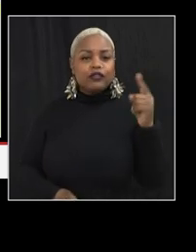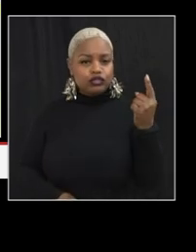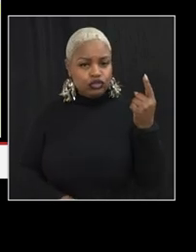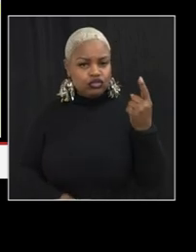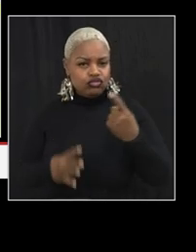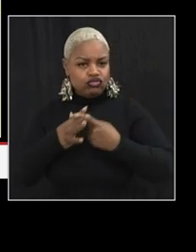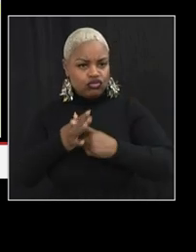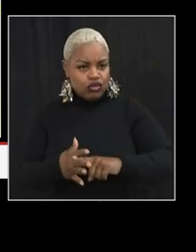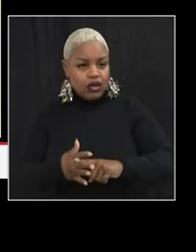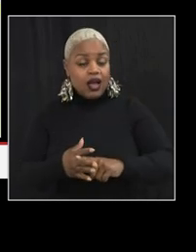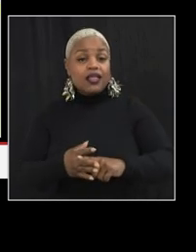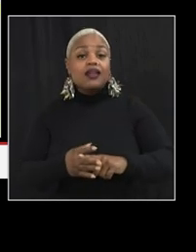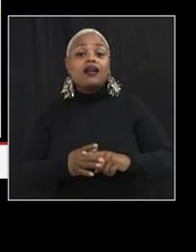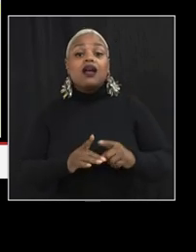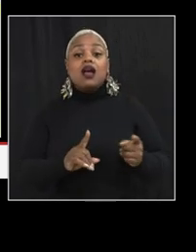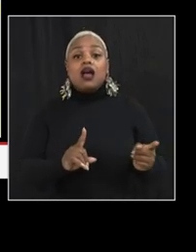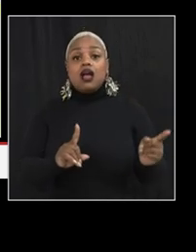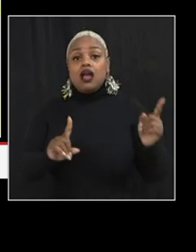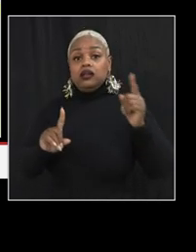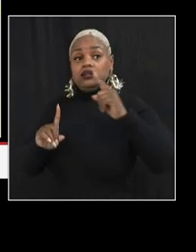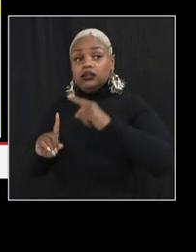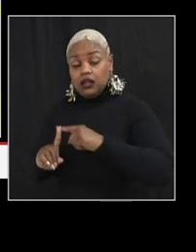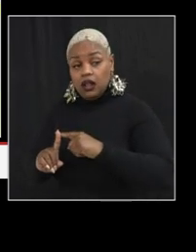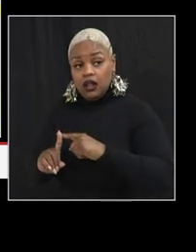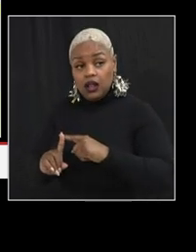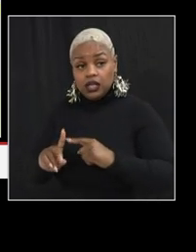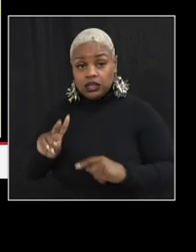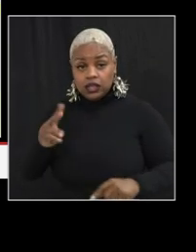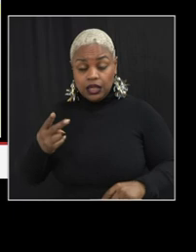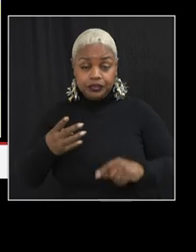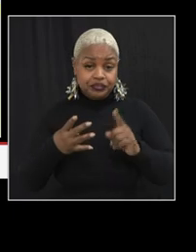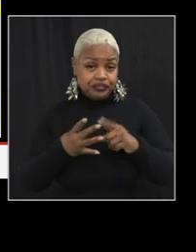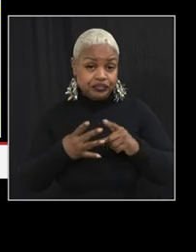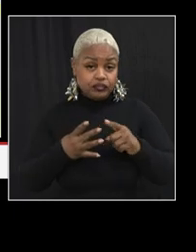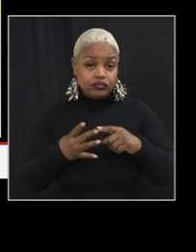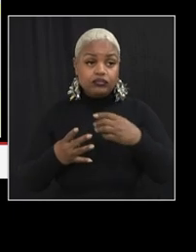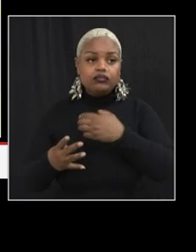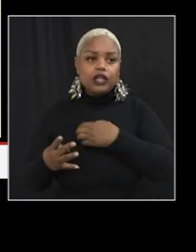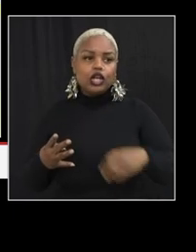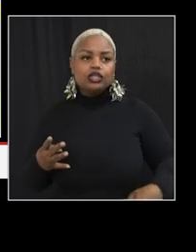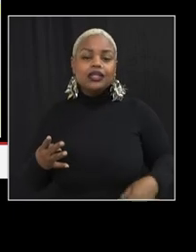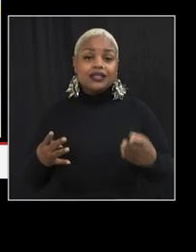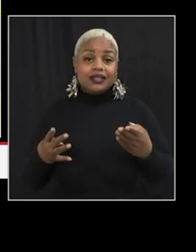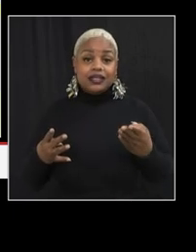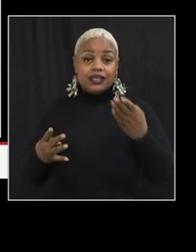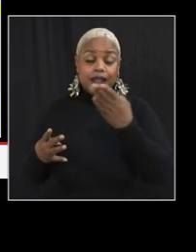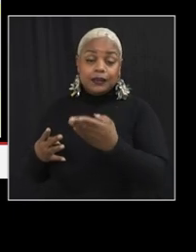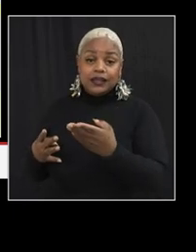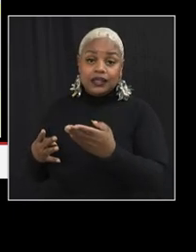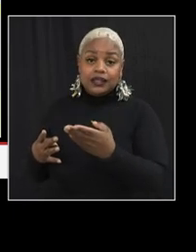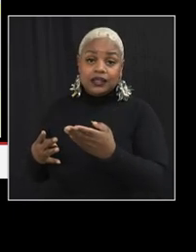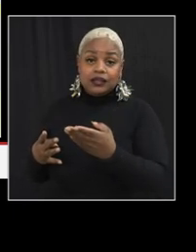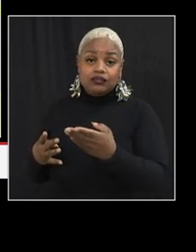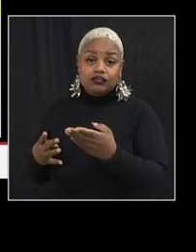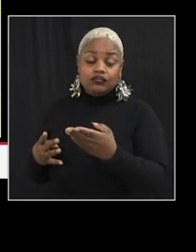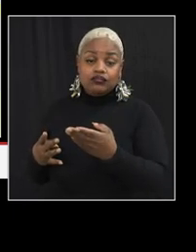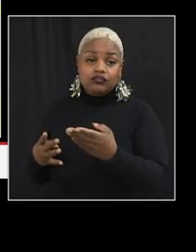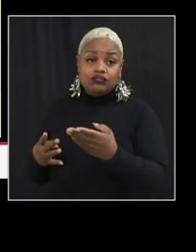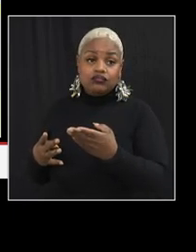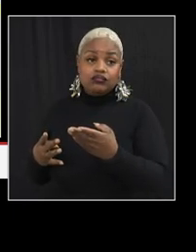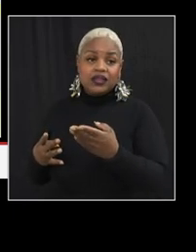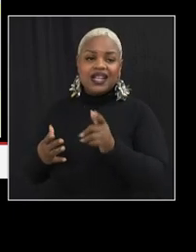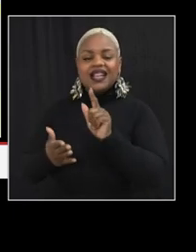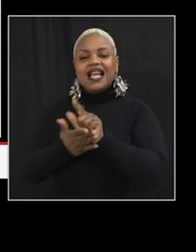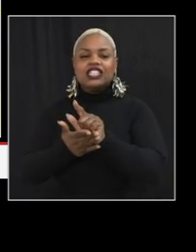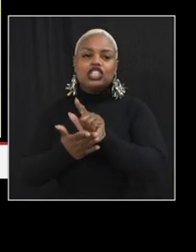mayor submits her budget to the council, in which the budget is finalized by the council. That takes place around April 1st. So it's a fairly